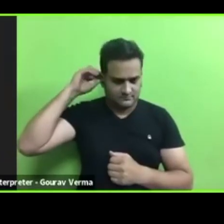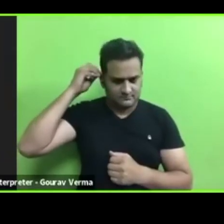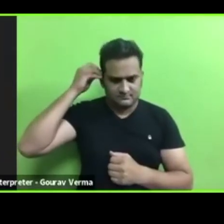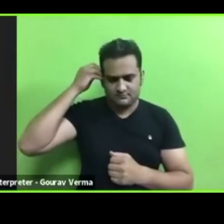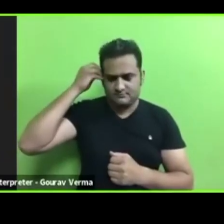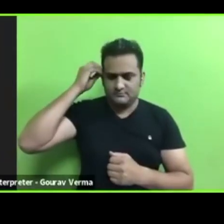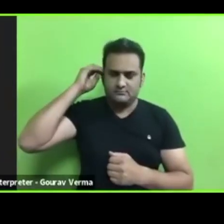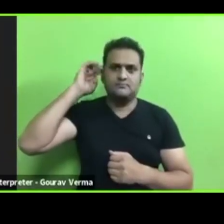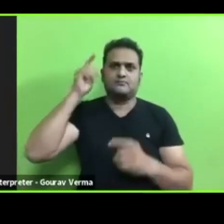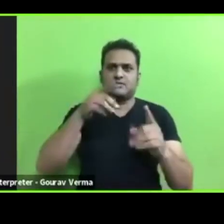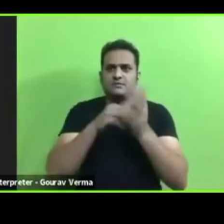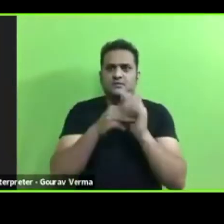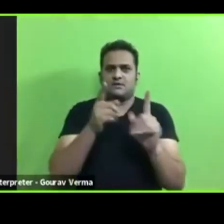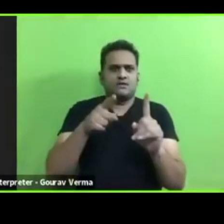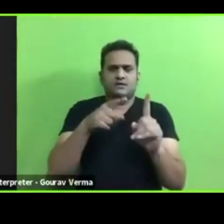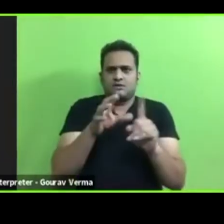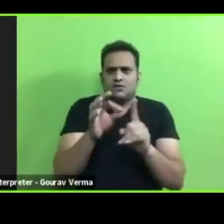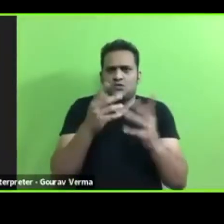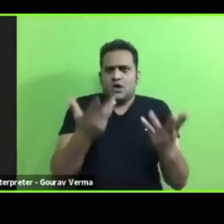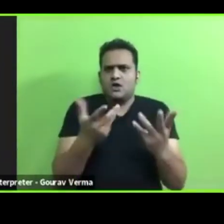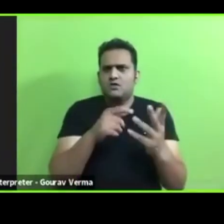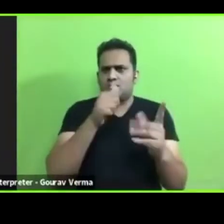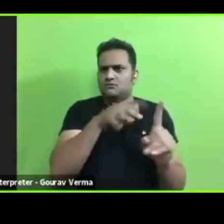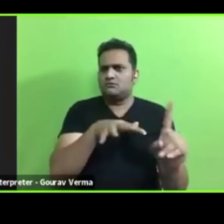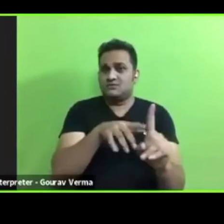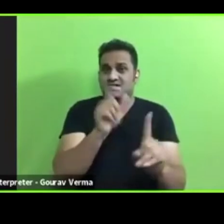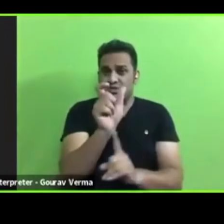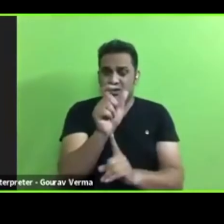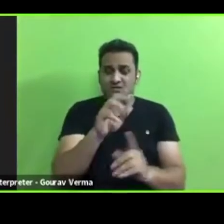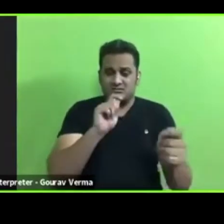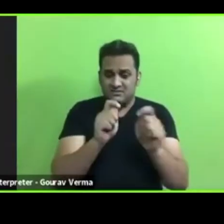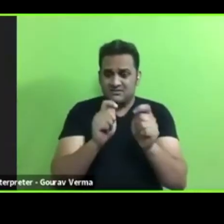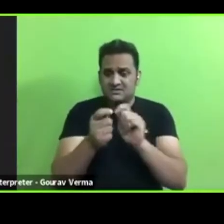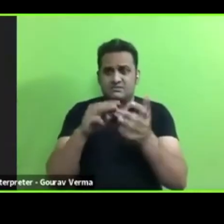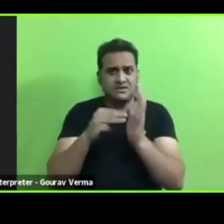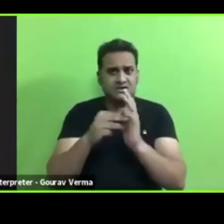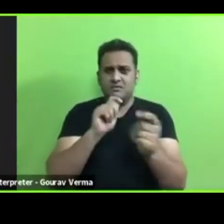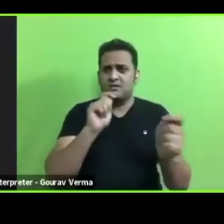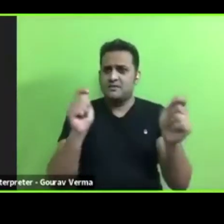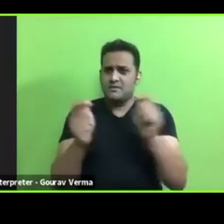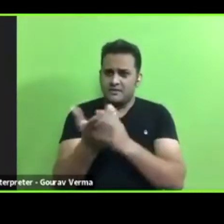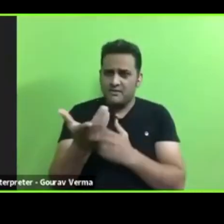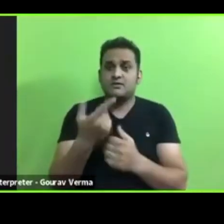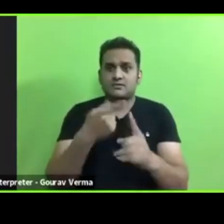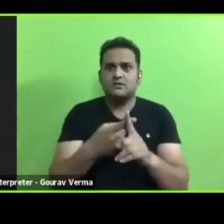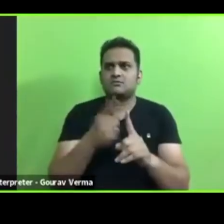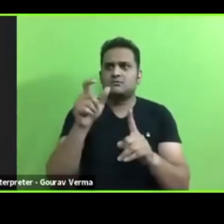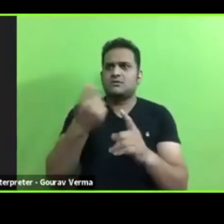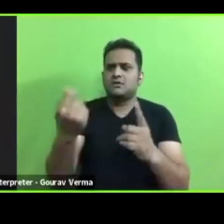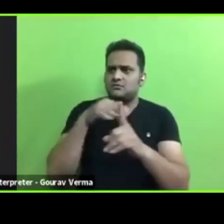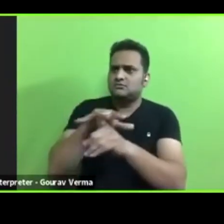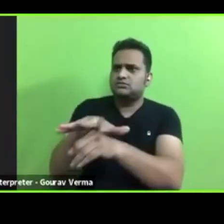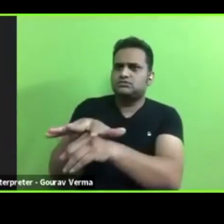where it is being uttered and who's uttering it. The meaning changes, and the changes in its inferences and its